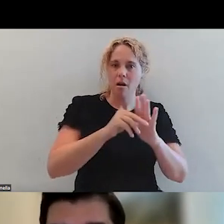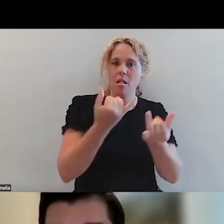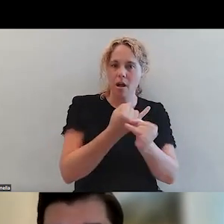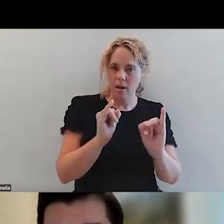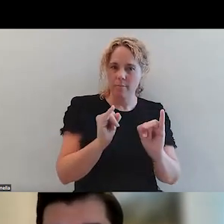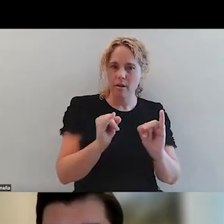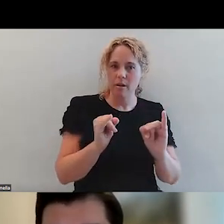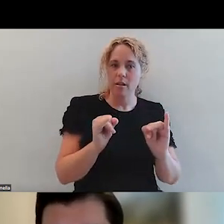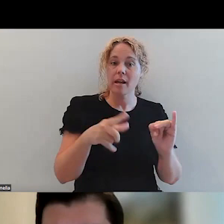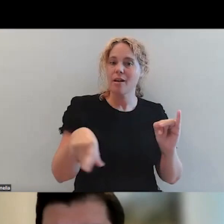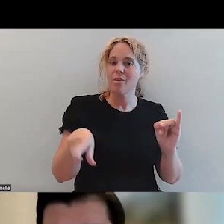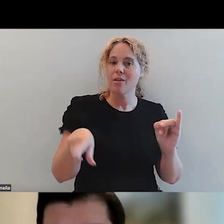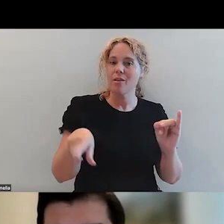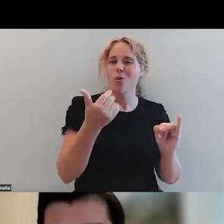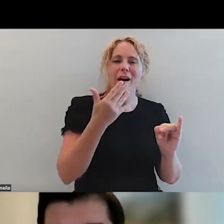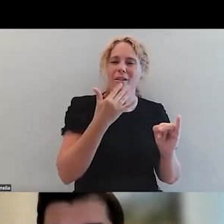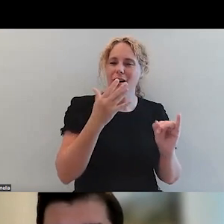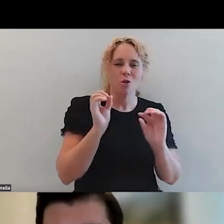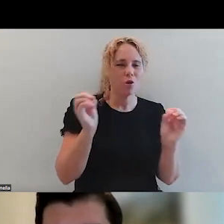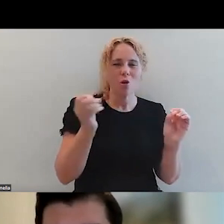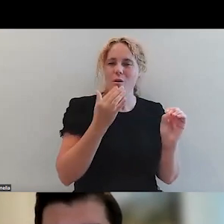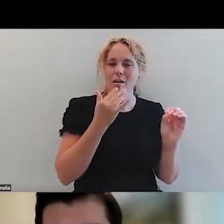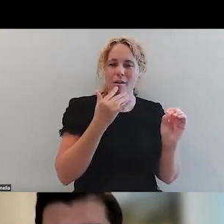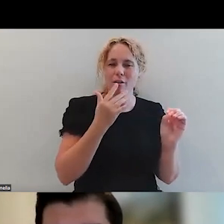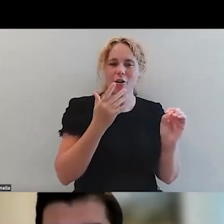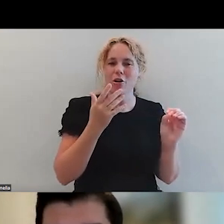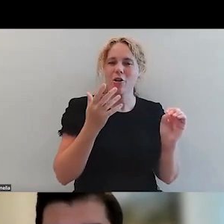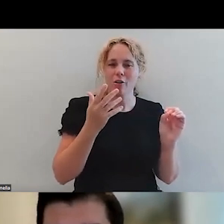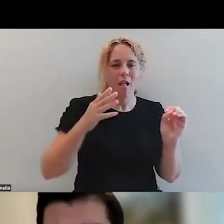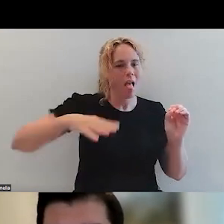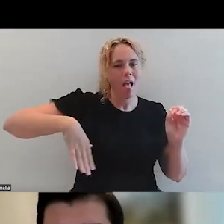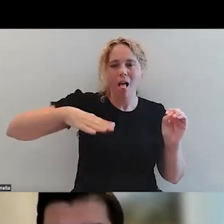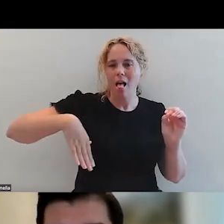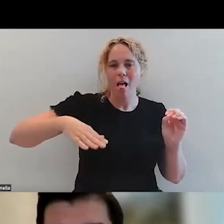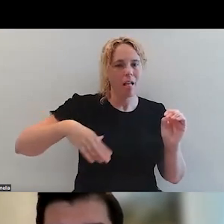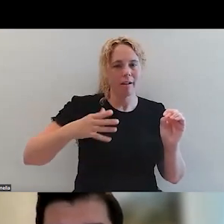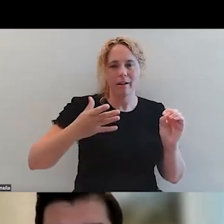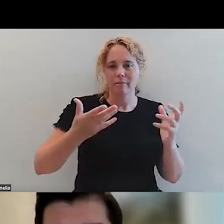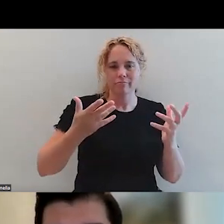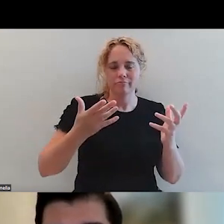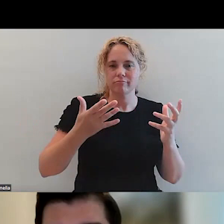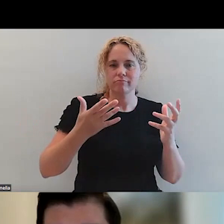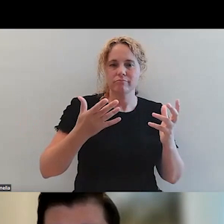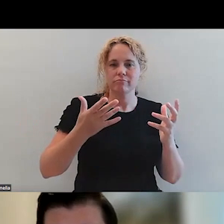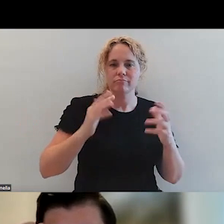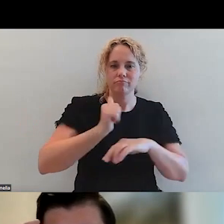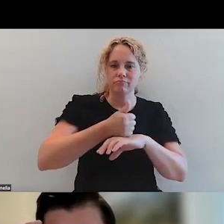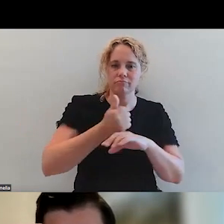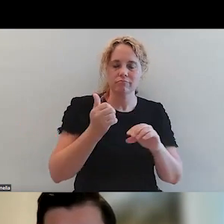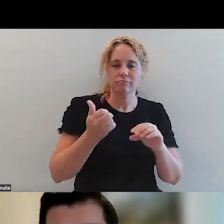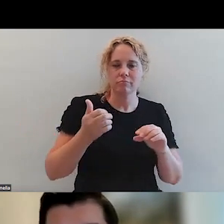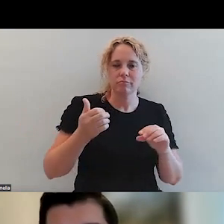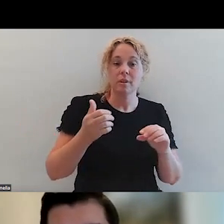then those who don't have a color associated with them have not had anything happen yet. But it's important to note that